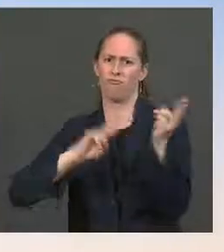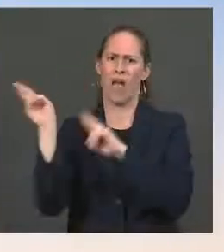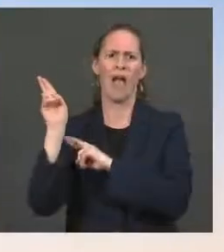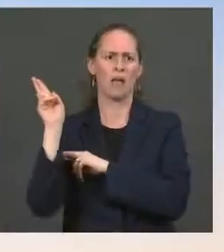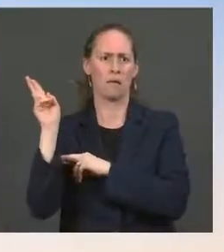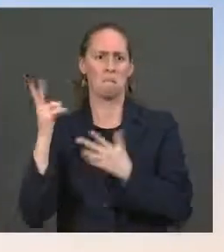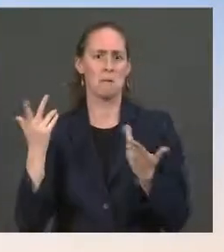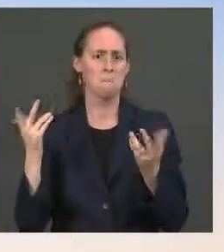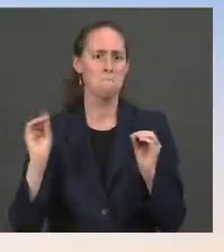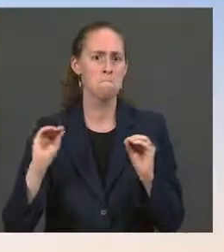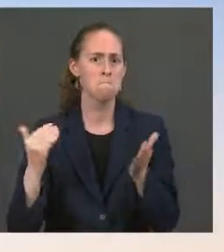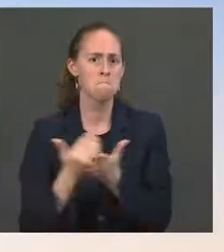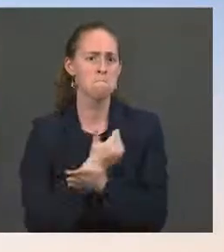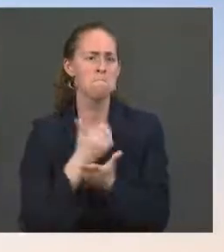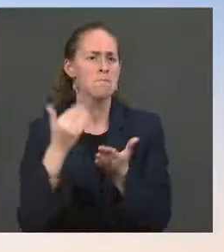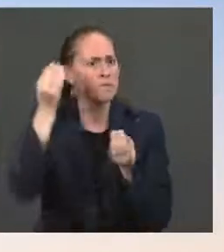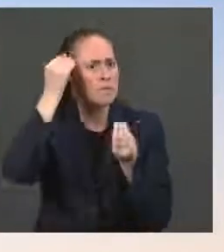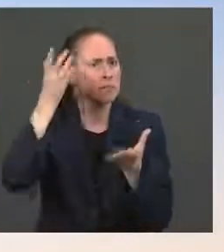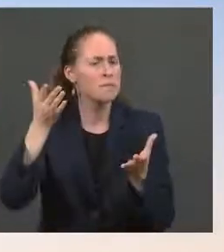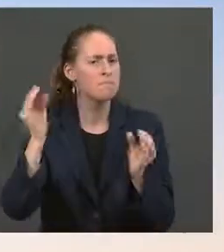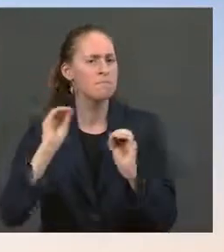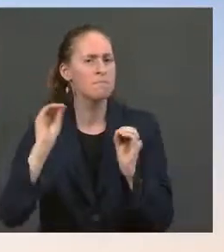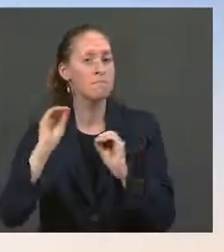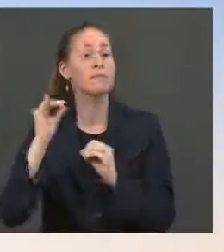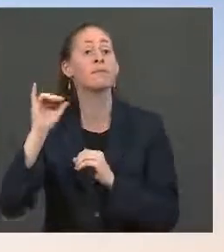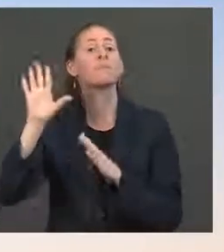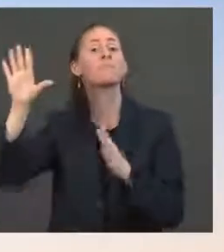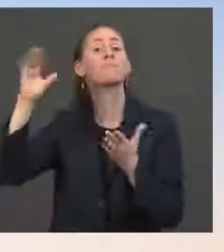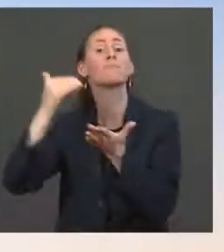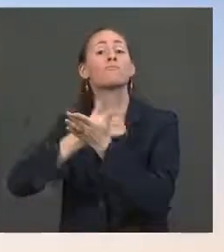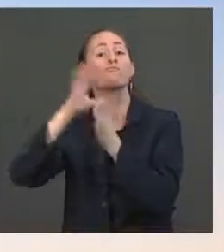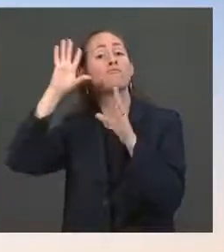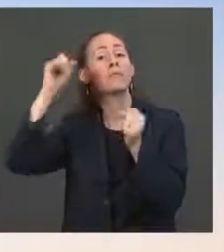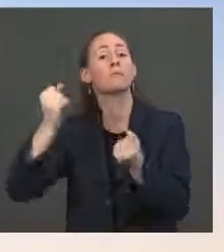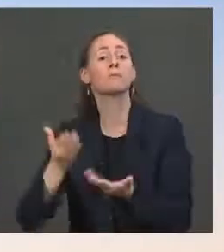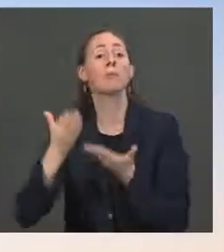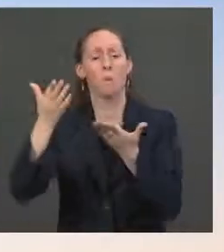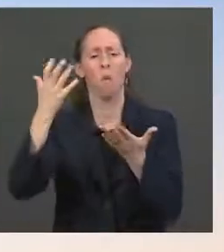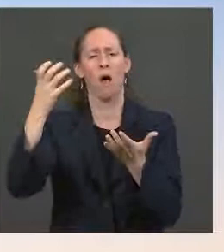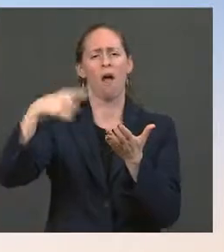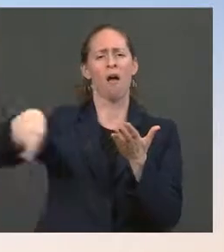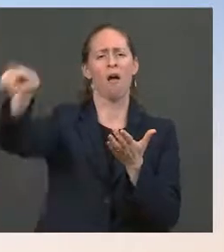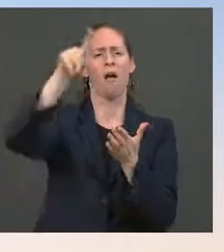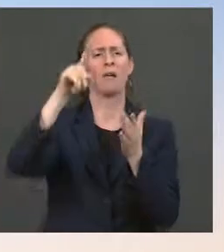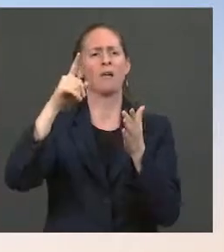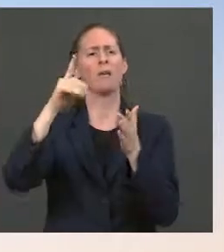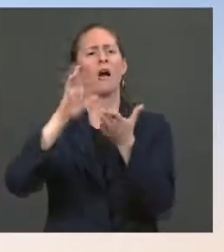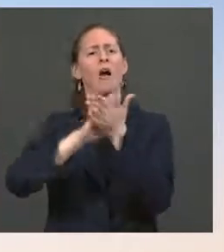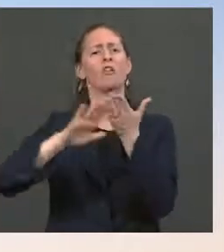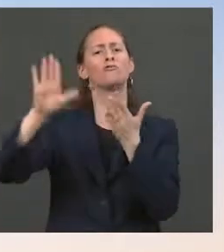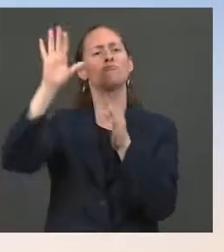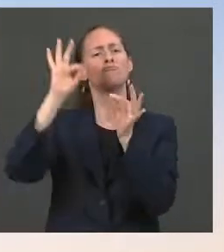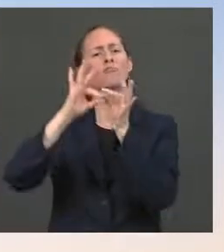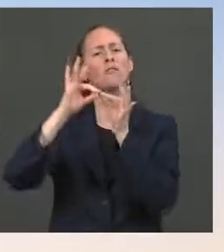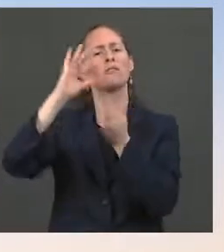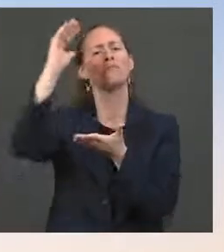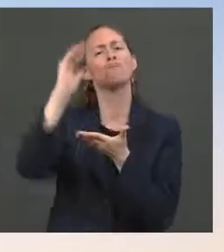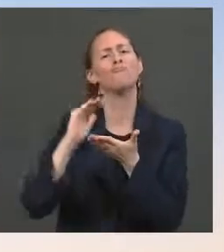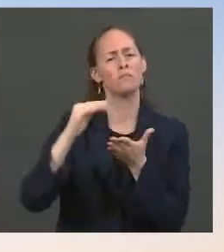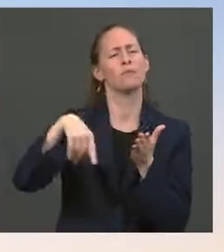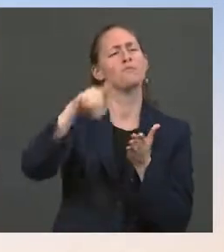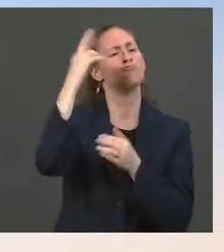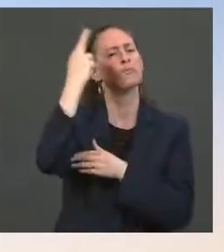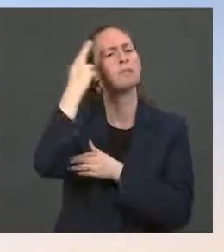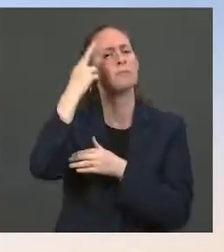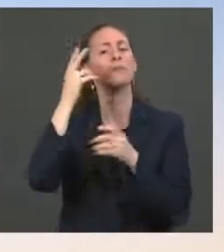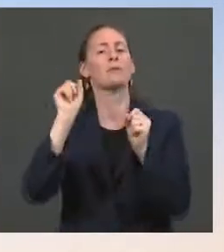would also note that part of his proposals has been lowering the cost of college, giving more people access to college who wouldn't have otherwise had it, which shows